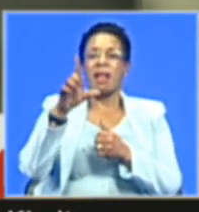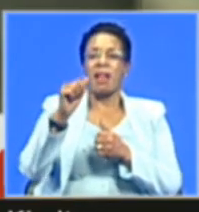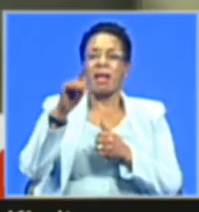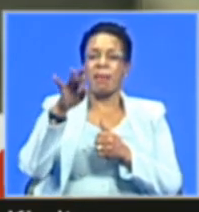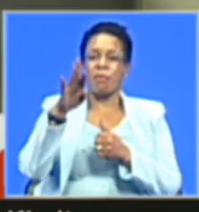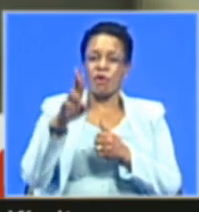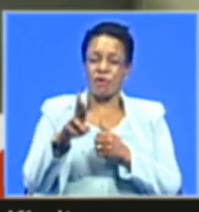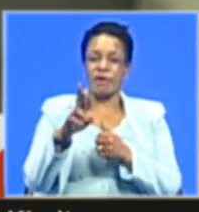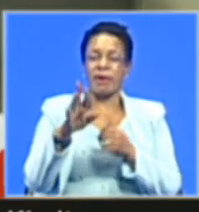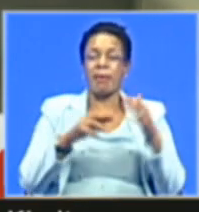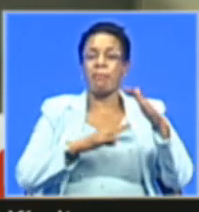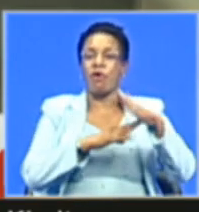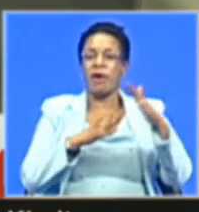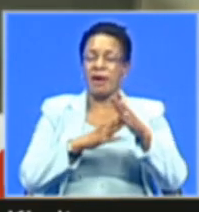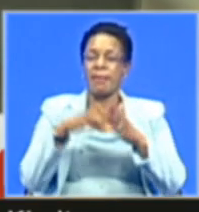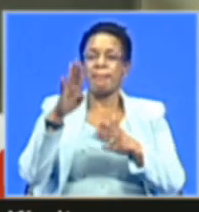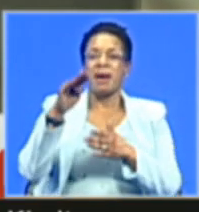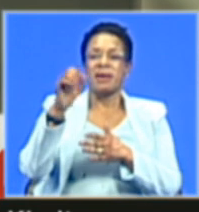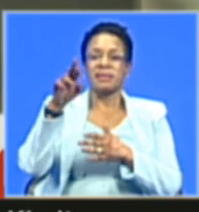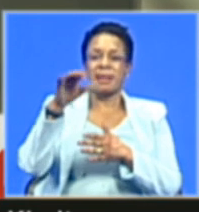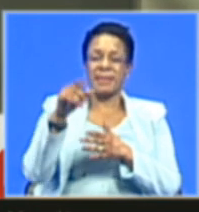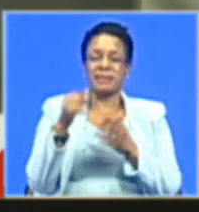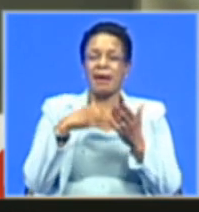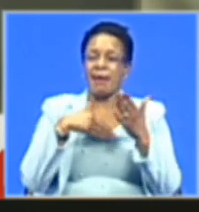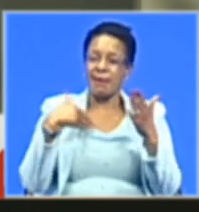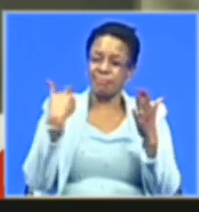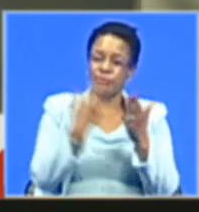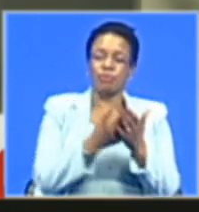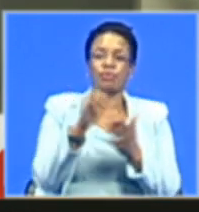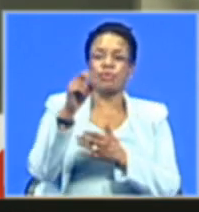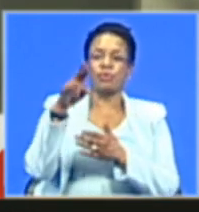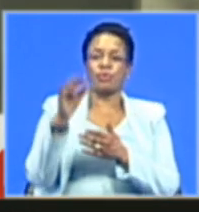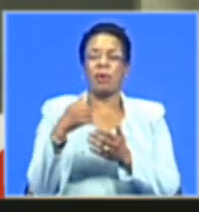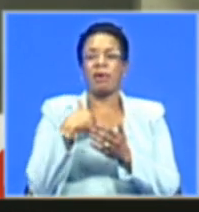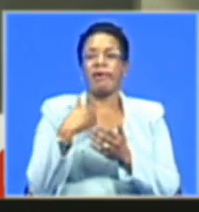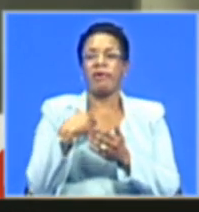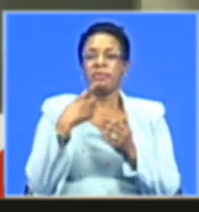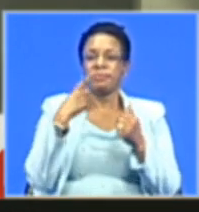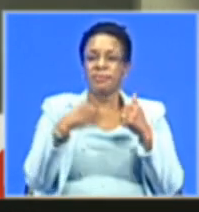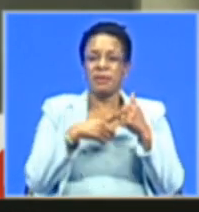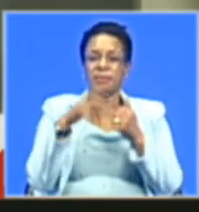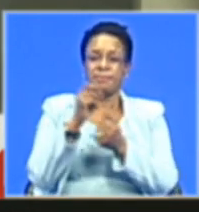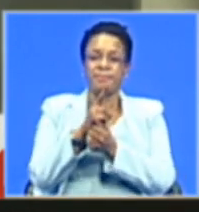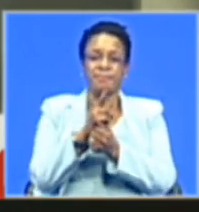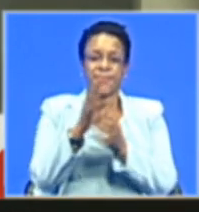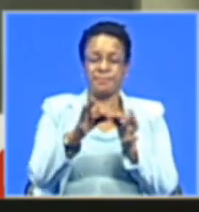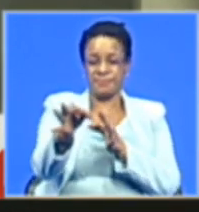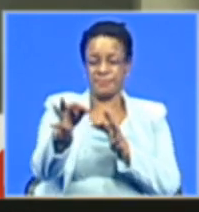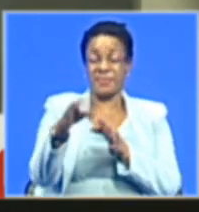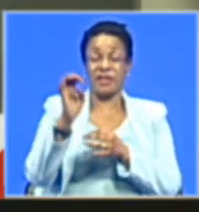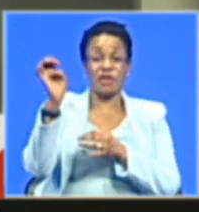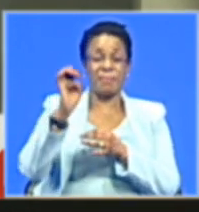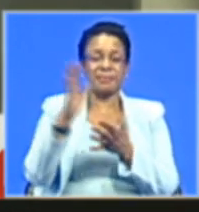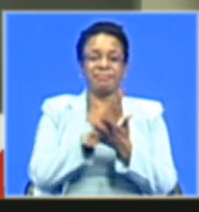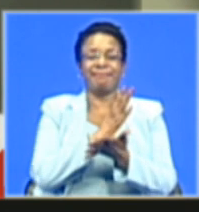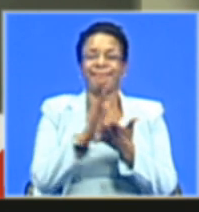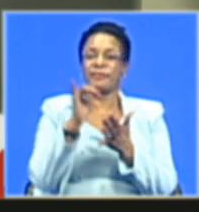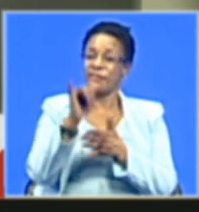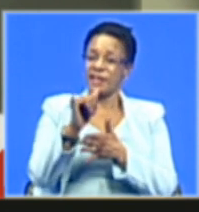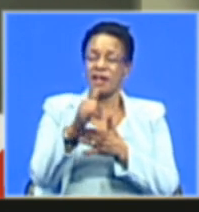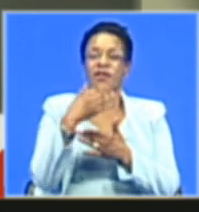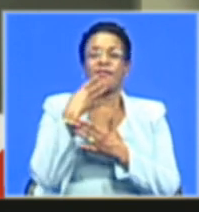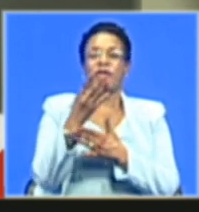with Ethiopia in Marsabit County to Suswa, is comprised of 612 kilometers. The Ethiopian section of the line is